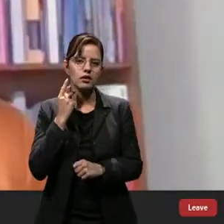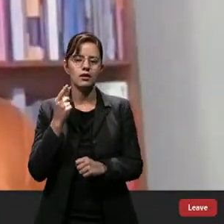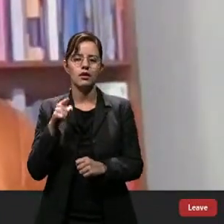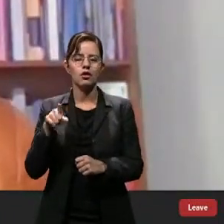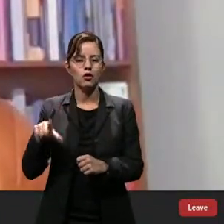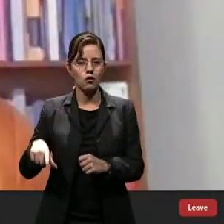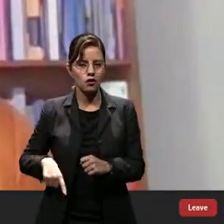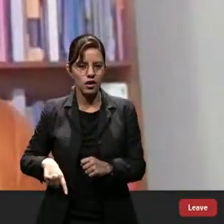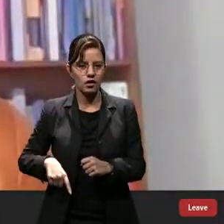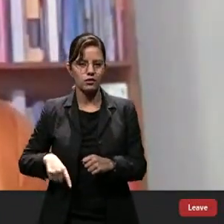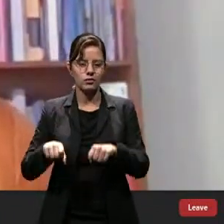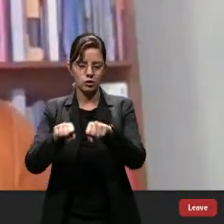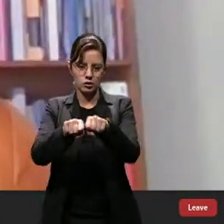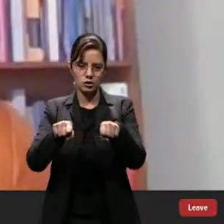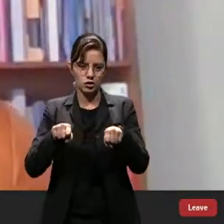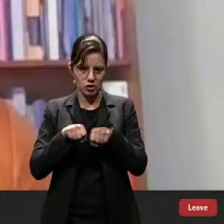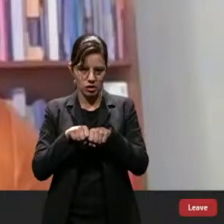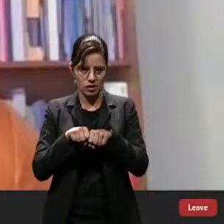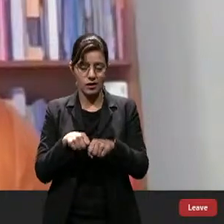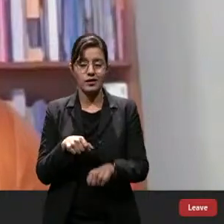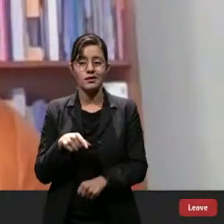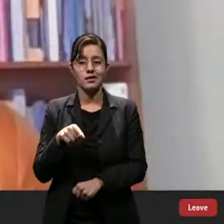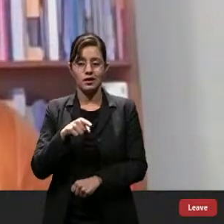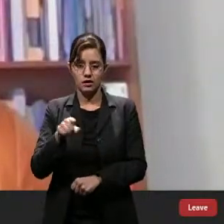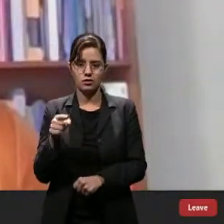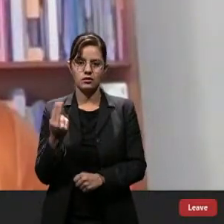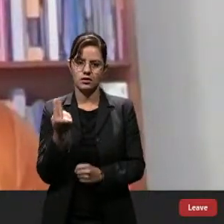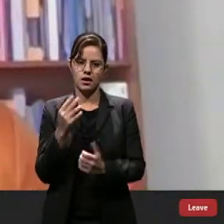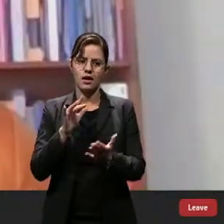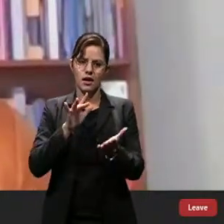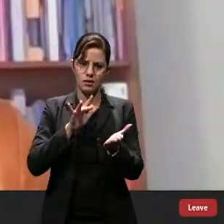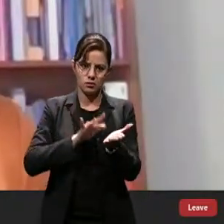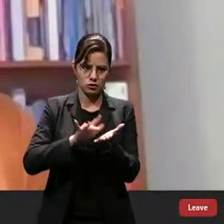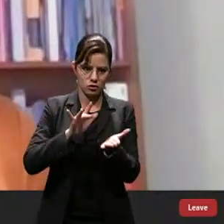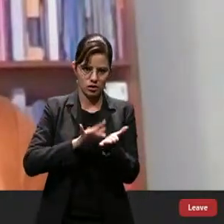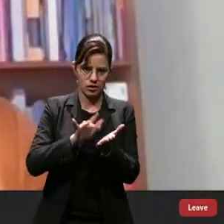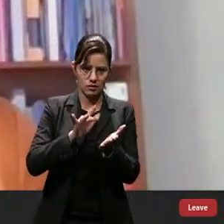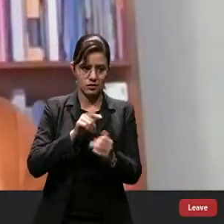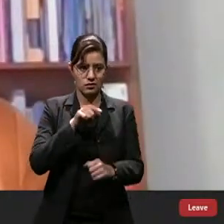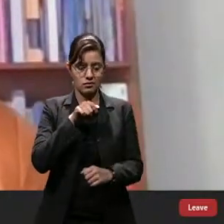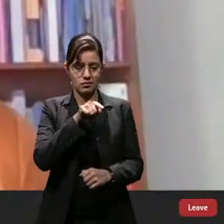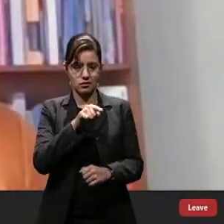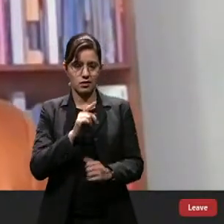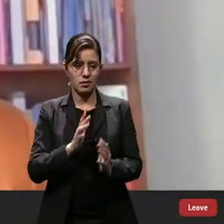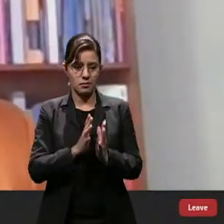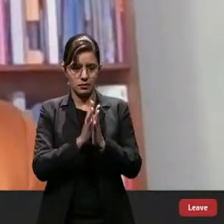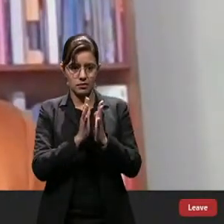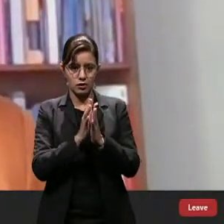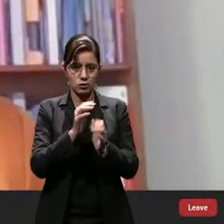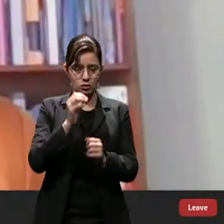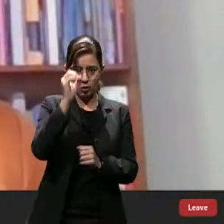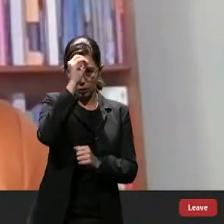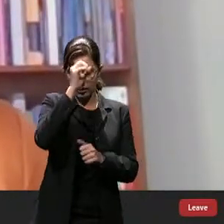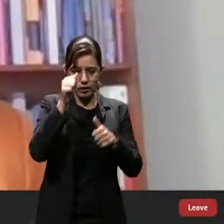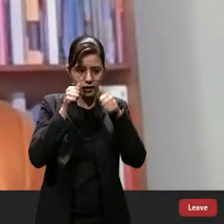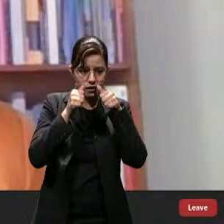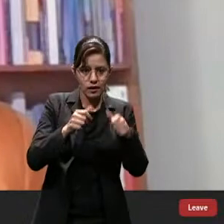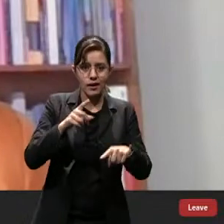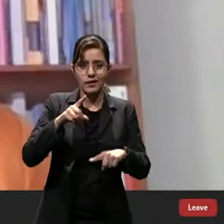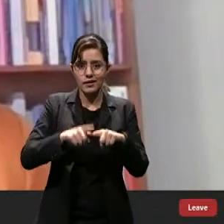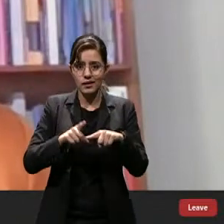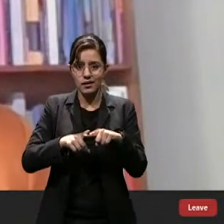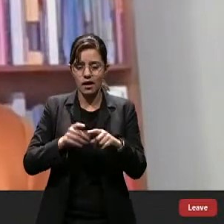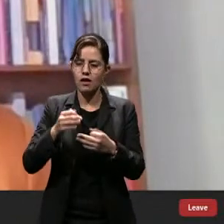and citizens contribute to the democracy. Up to now,